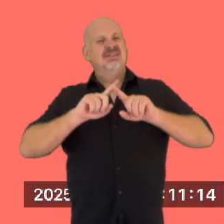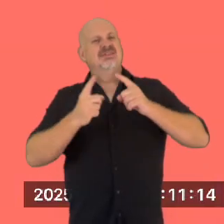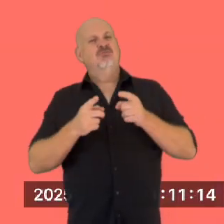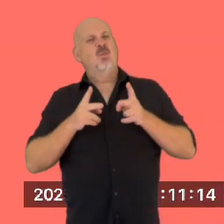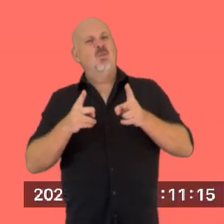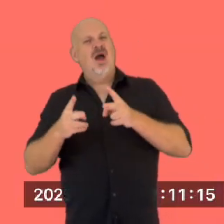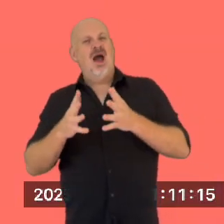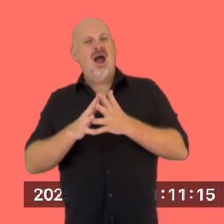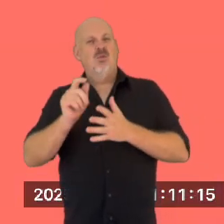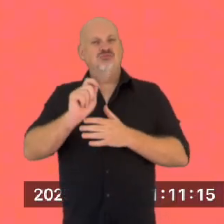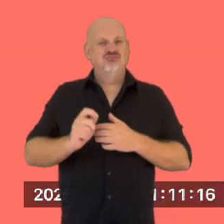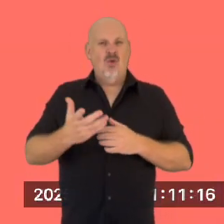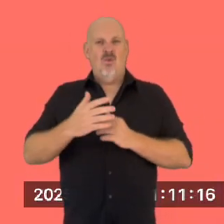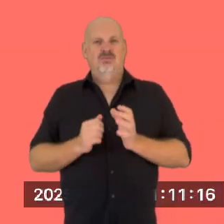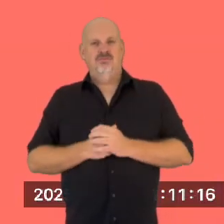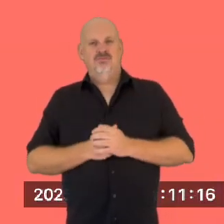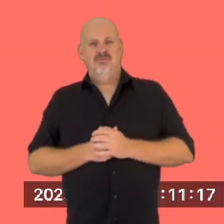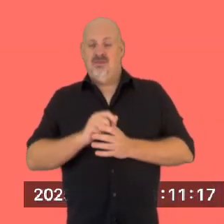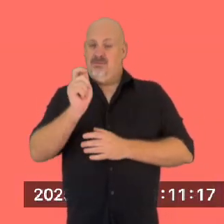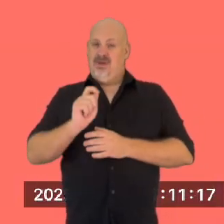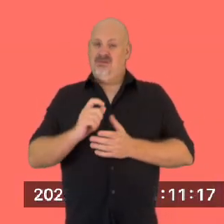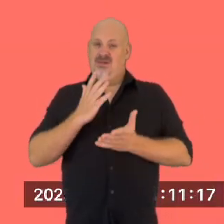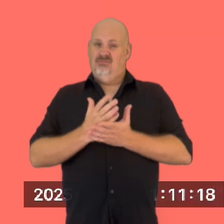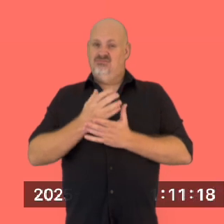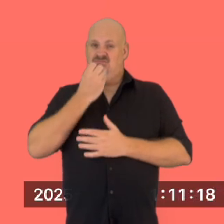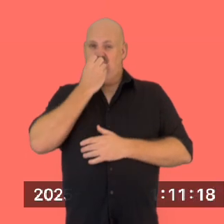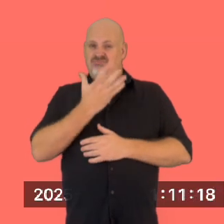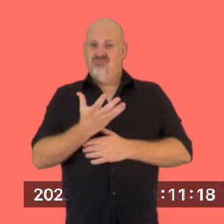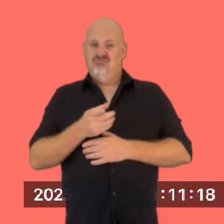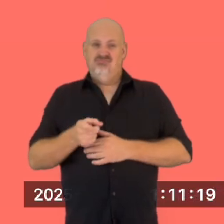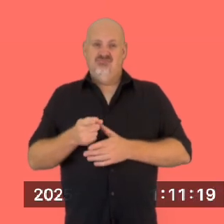pencil, just to show you some other ways of drawing them.